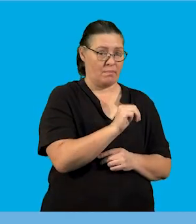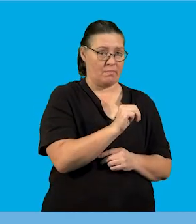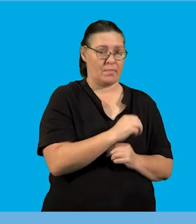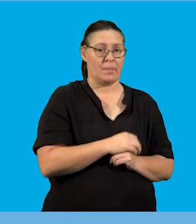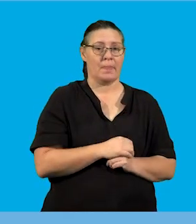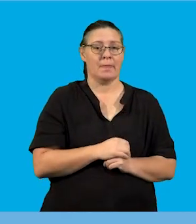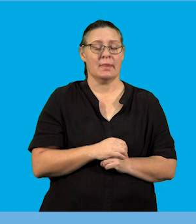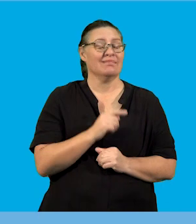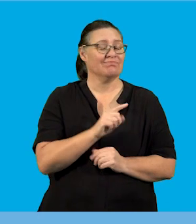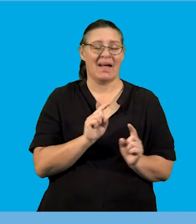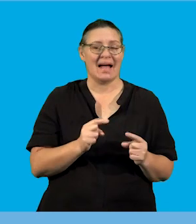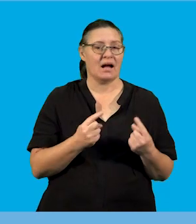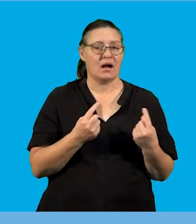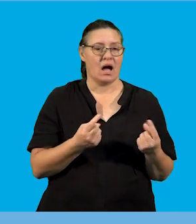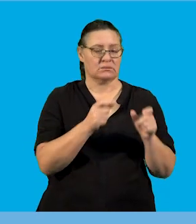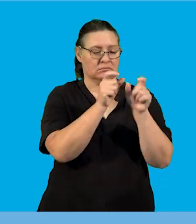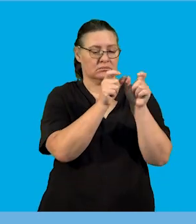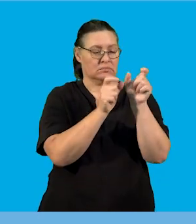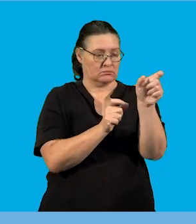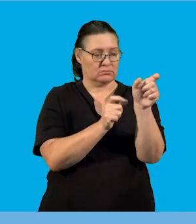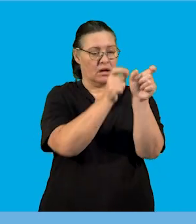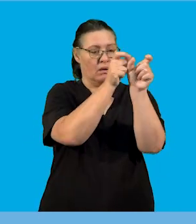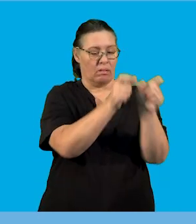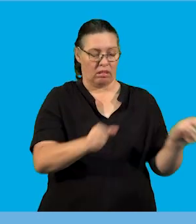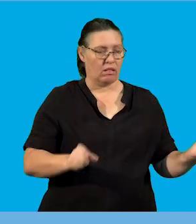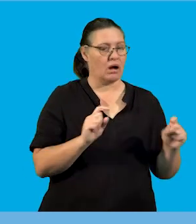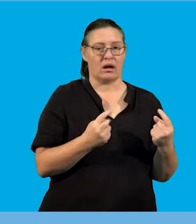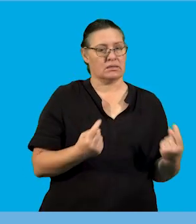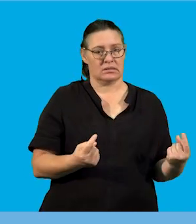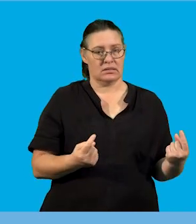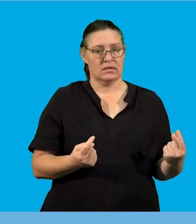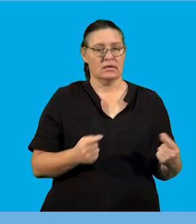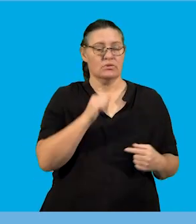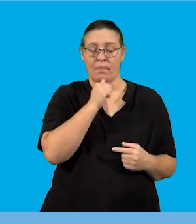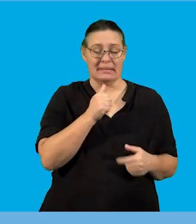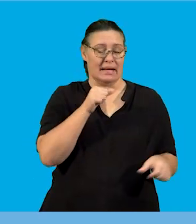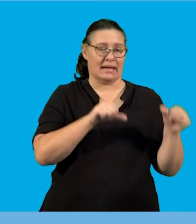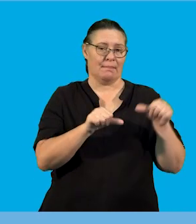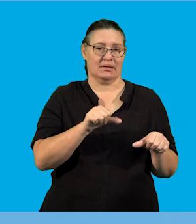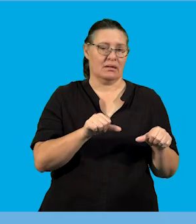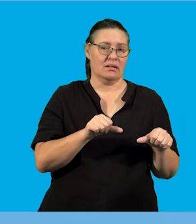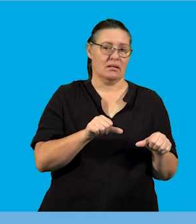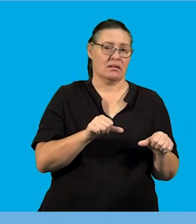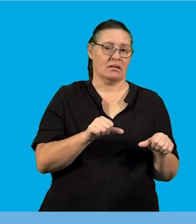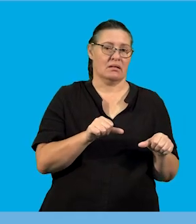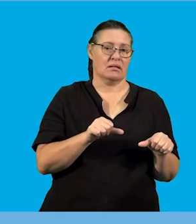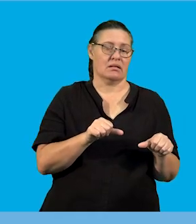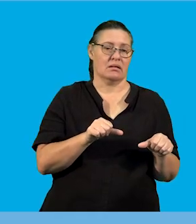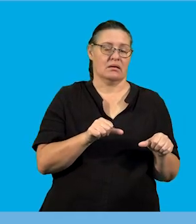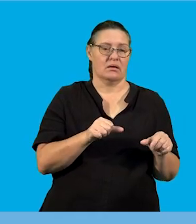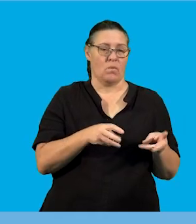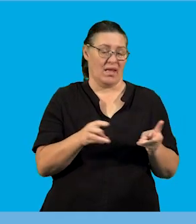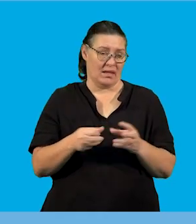one type of atom. And it cannot be broken down into other substances even by chemical